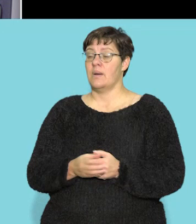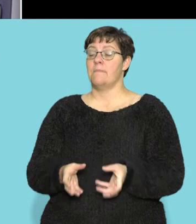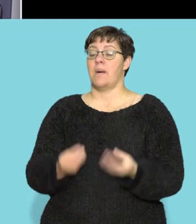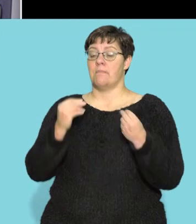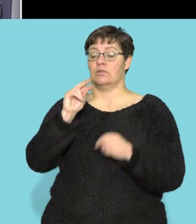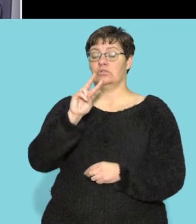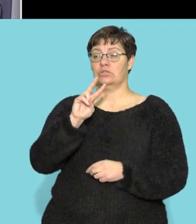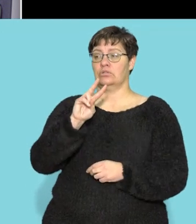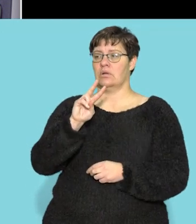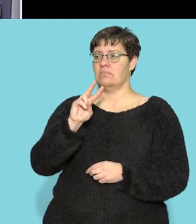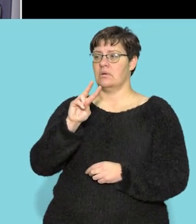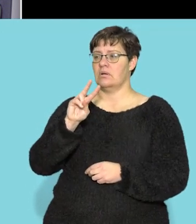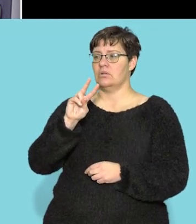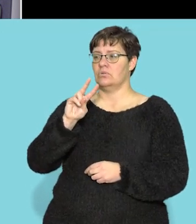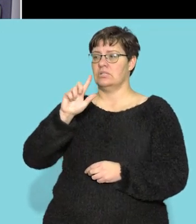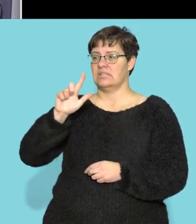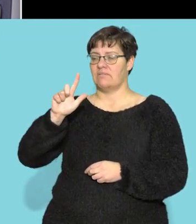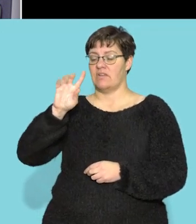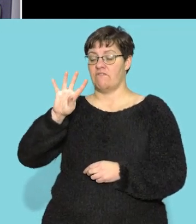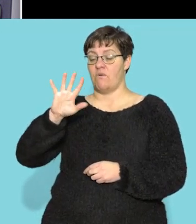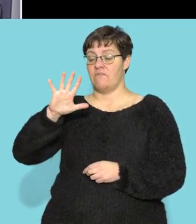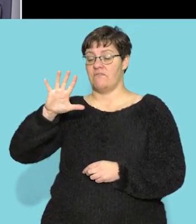Will give you a figure, a missing figure of